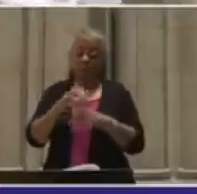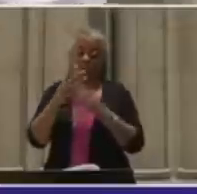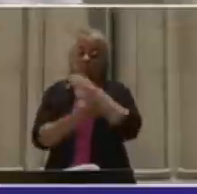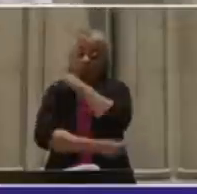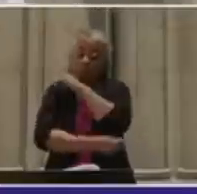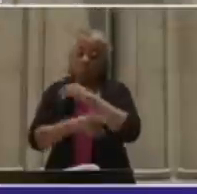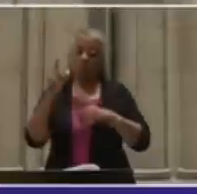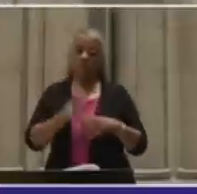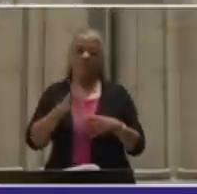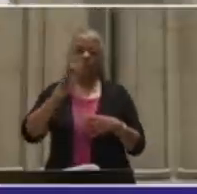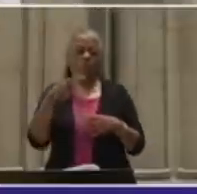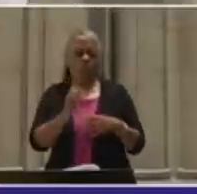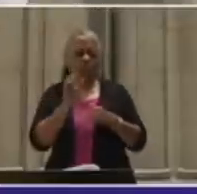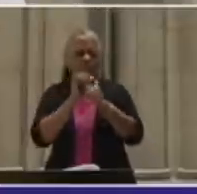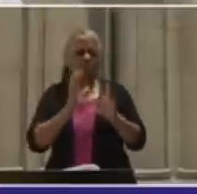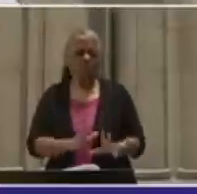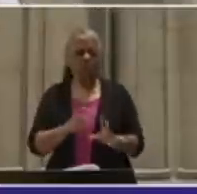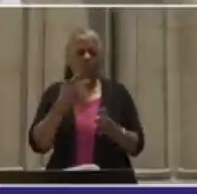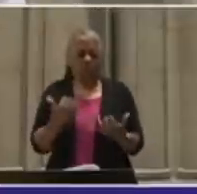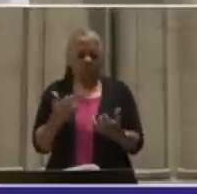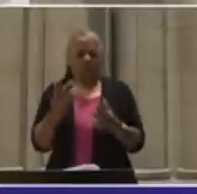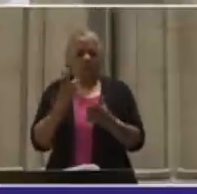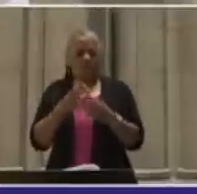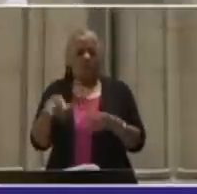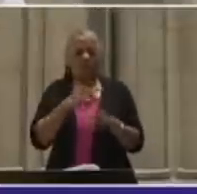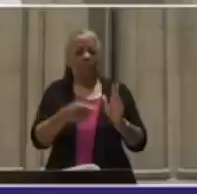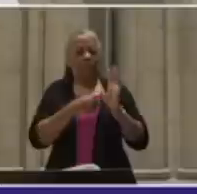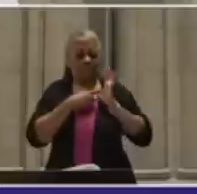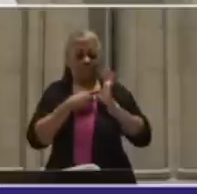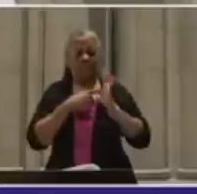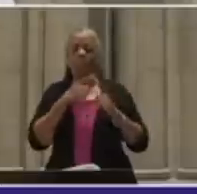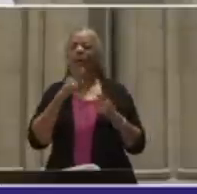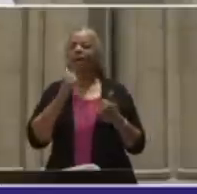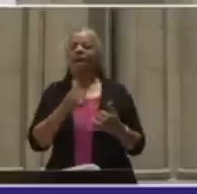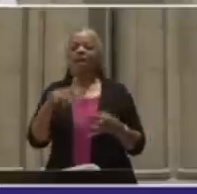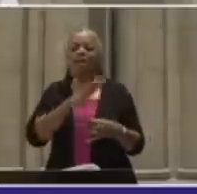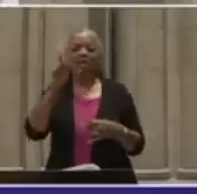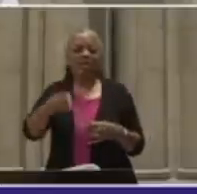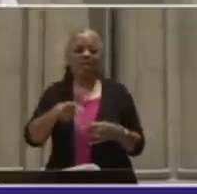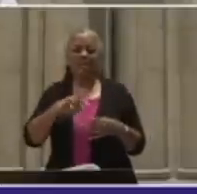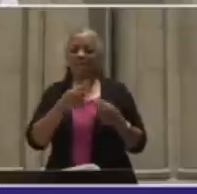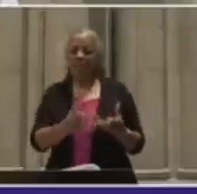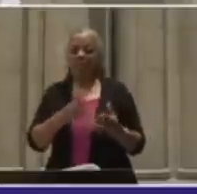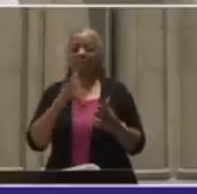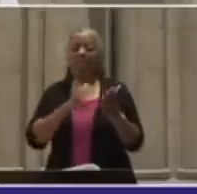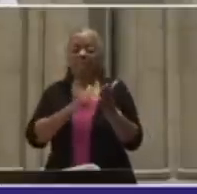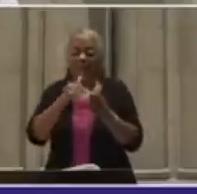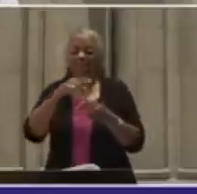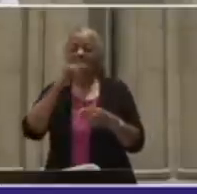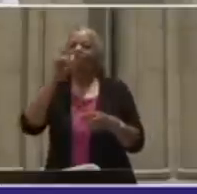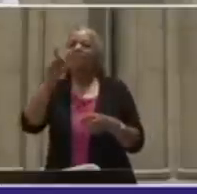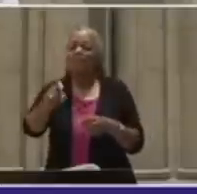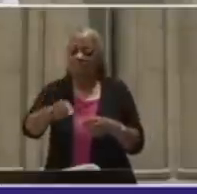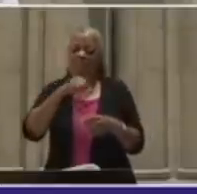we now call essential to work without giving them the essentials they needed and they need has caused thousands of